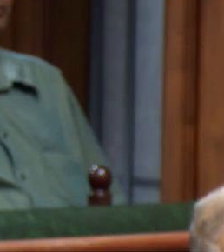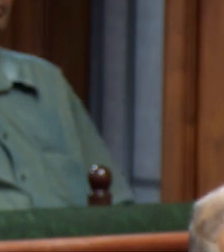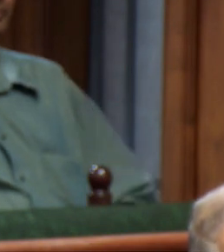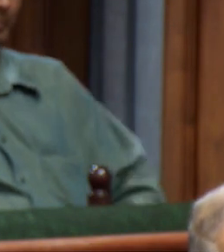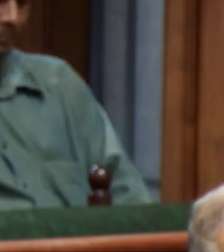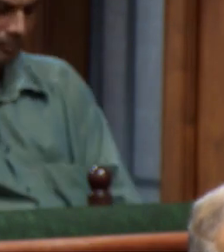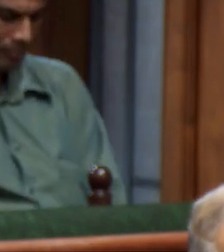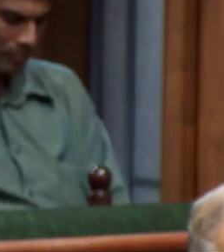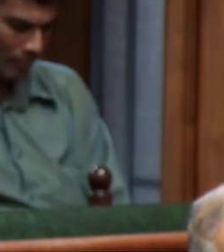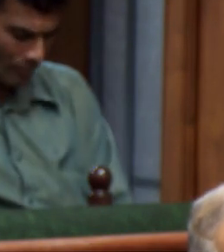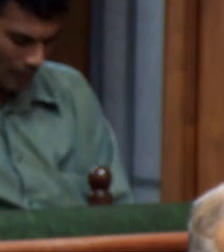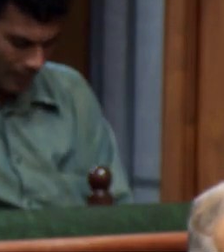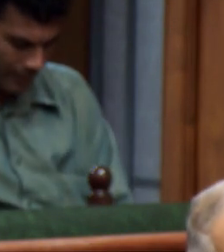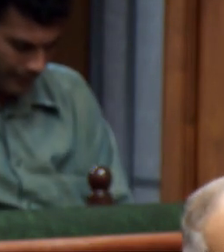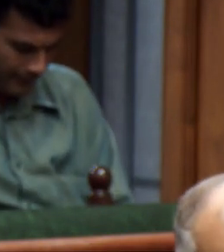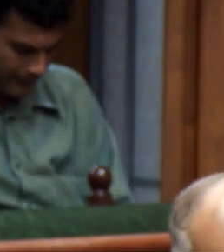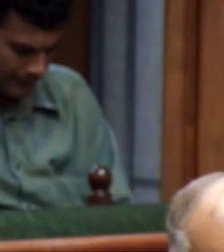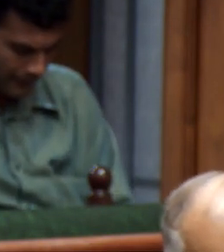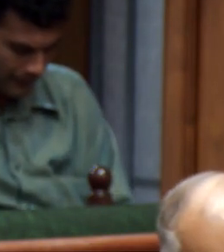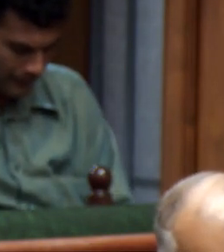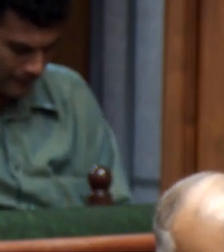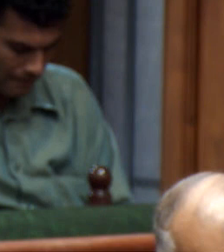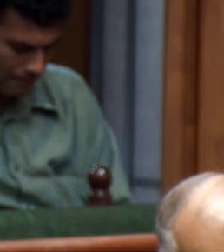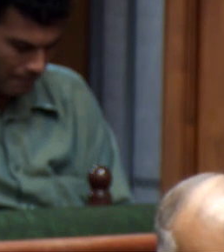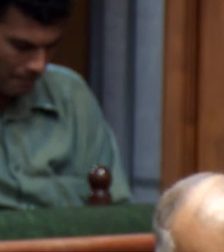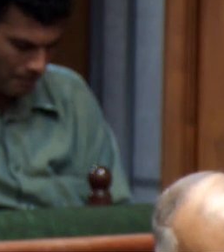The Ministry has been allocated